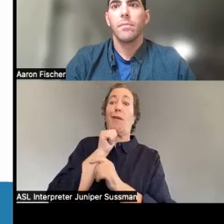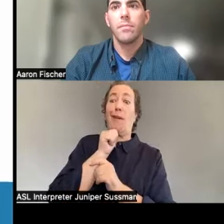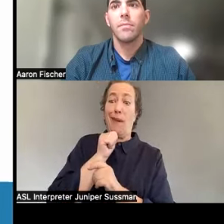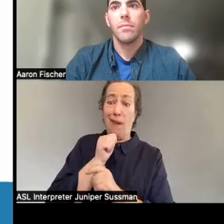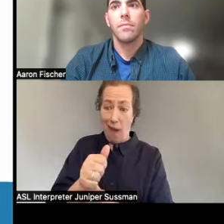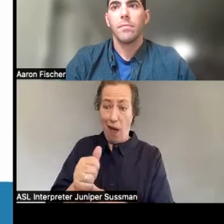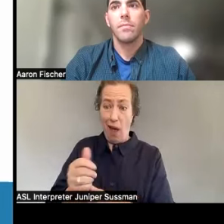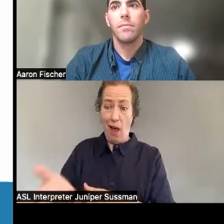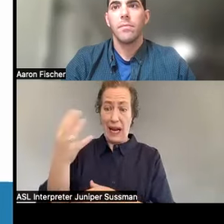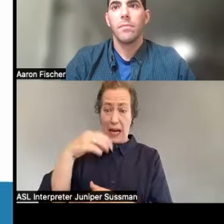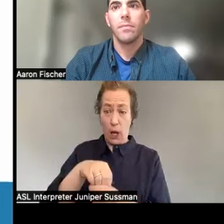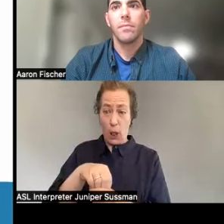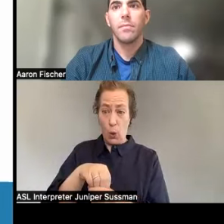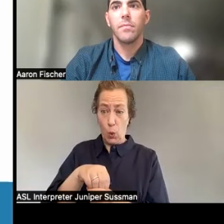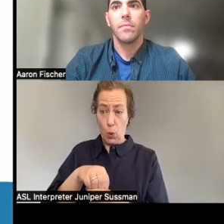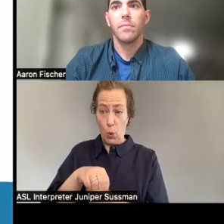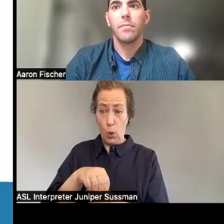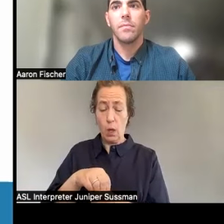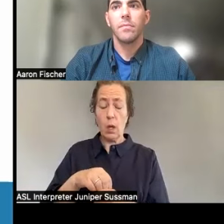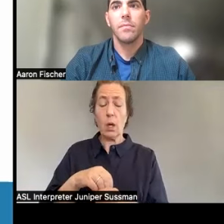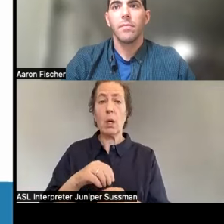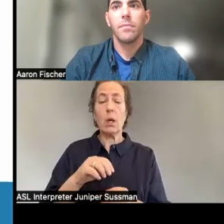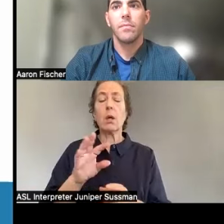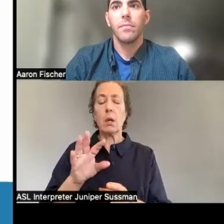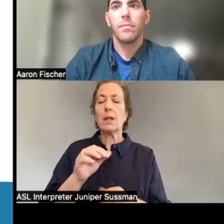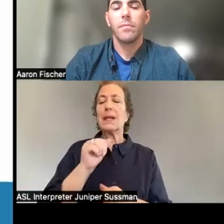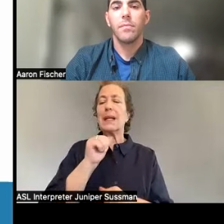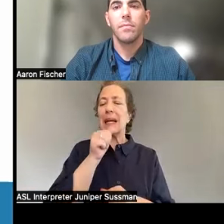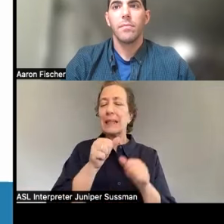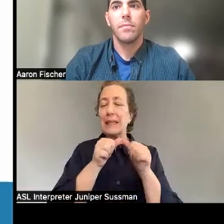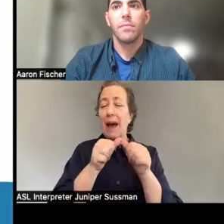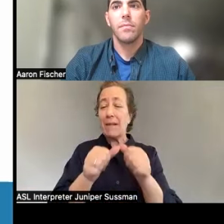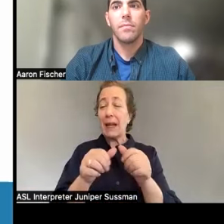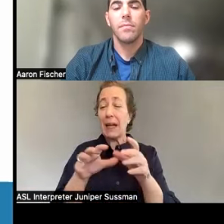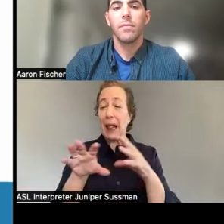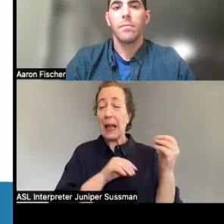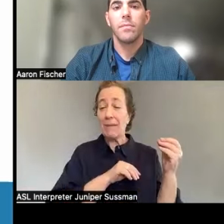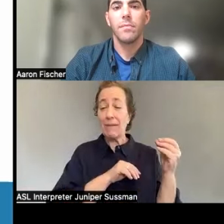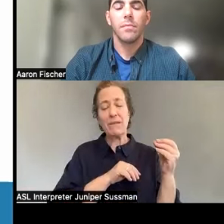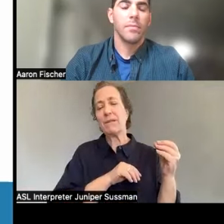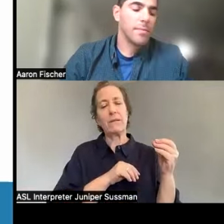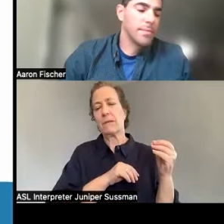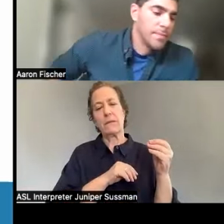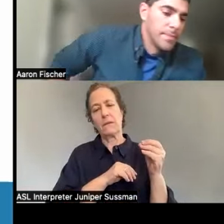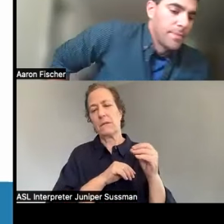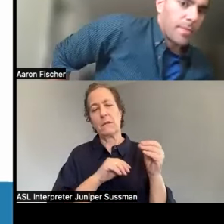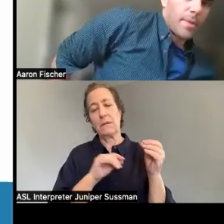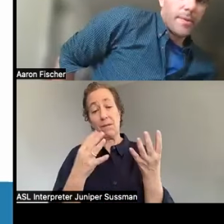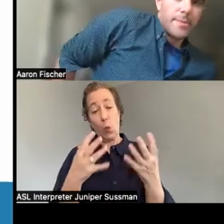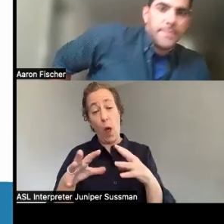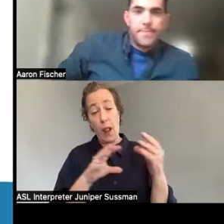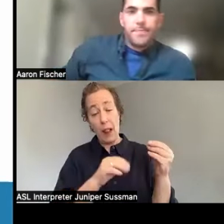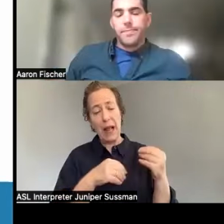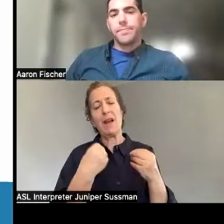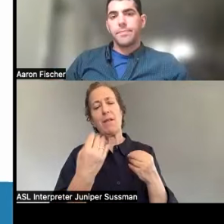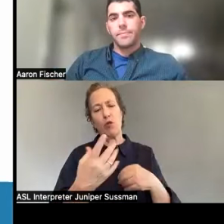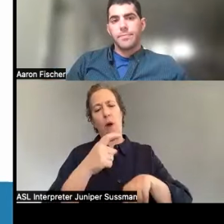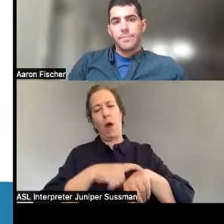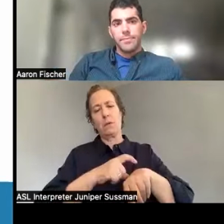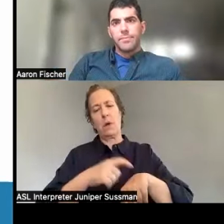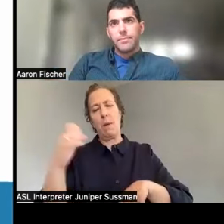but is an indefinite leave. If you are requesting a leave, please provide a return date. Don't request a